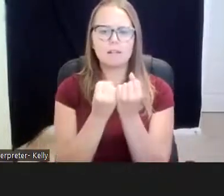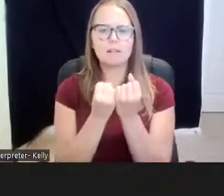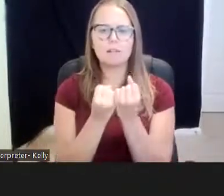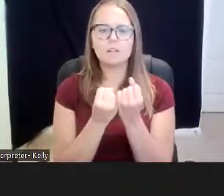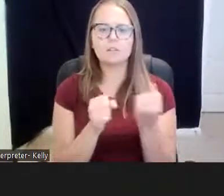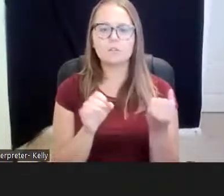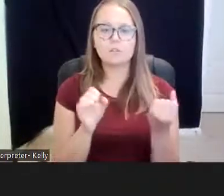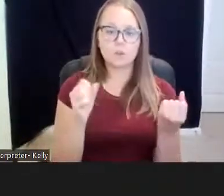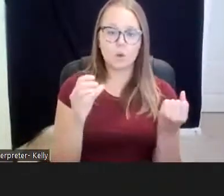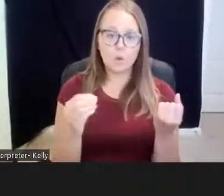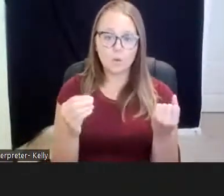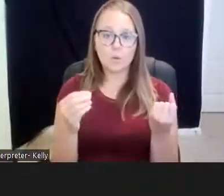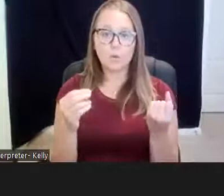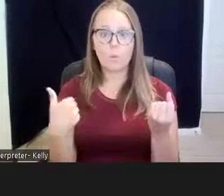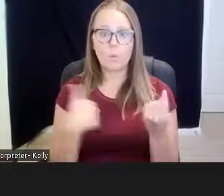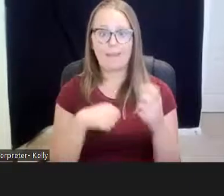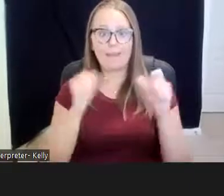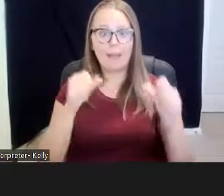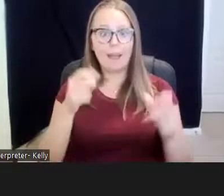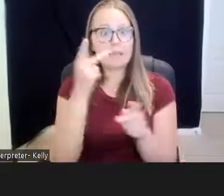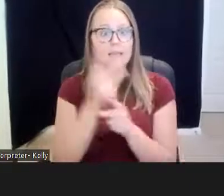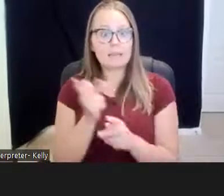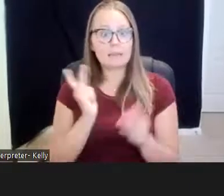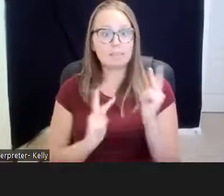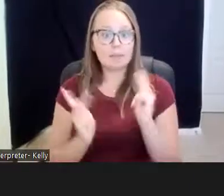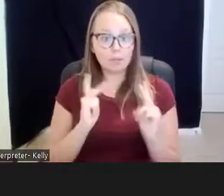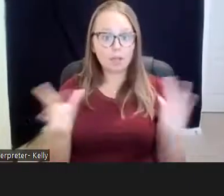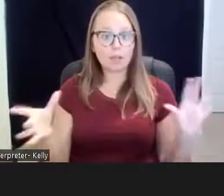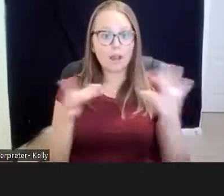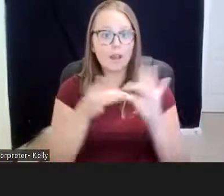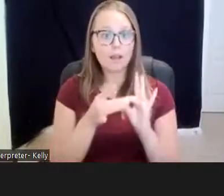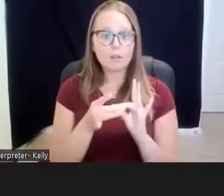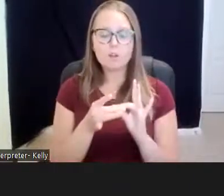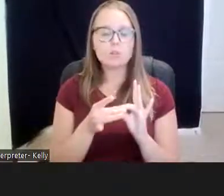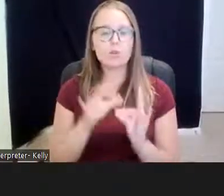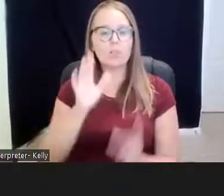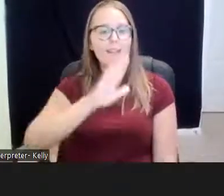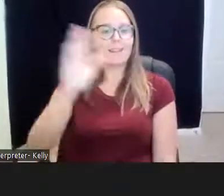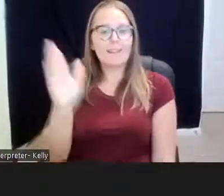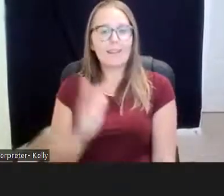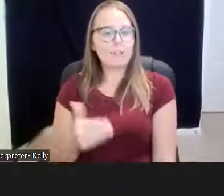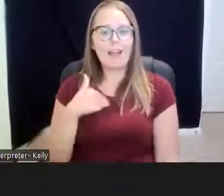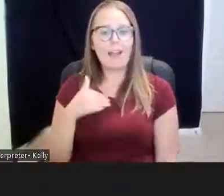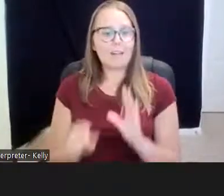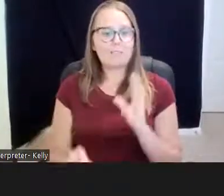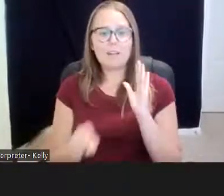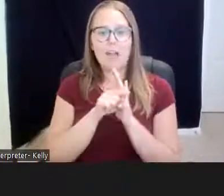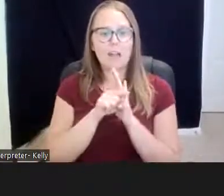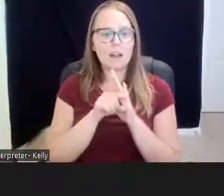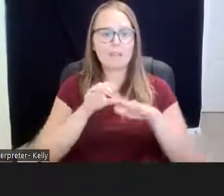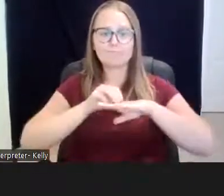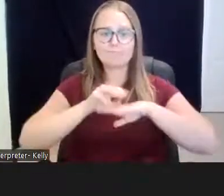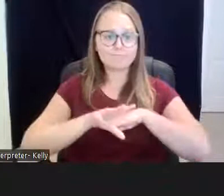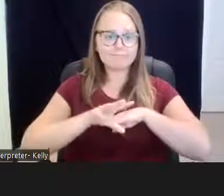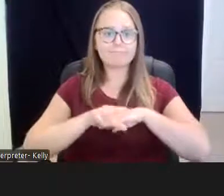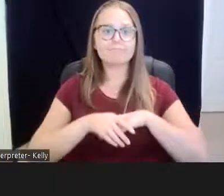can, you know, that we can keep people socially connected so they never have these negative outcomes.